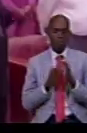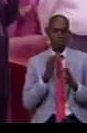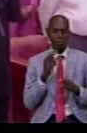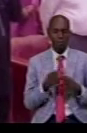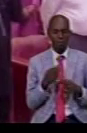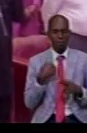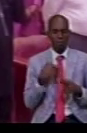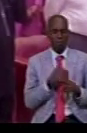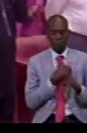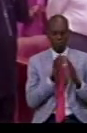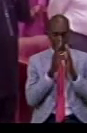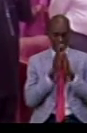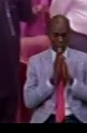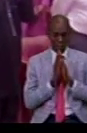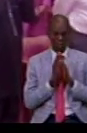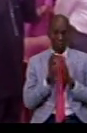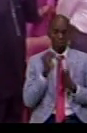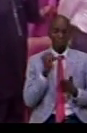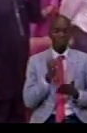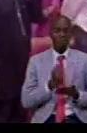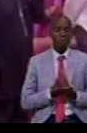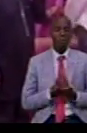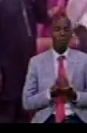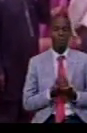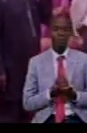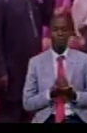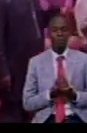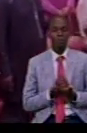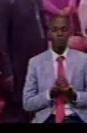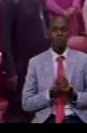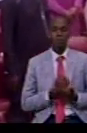pray. Amen.